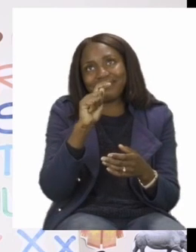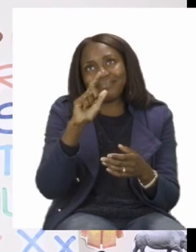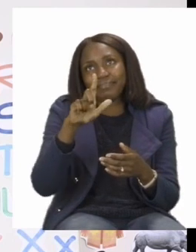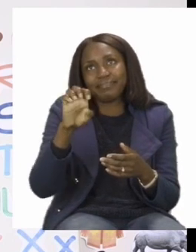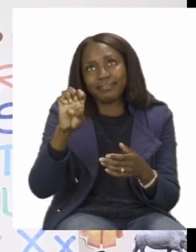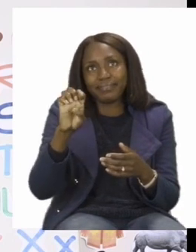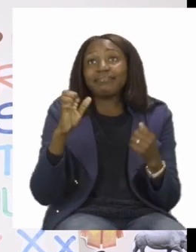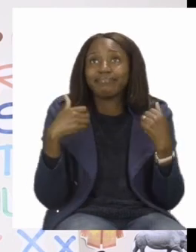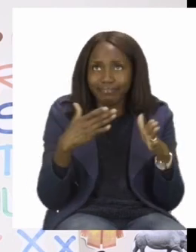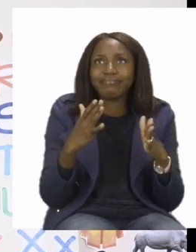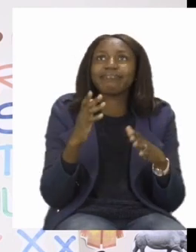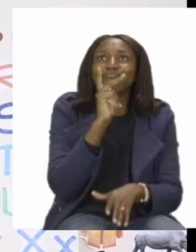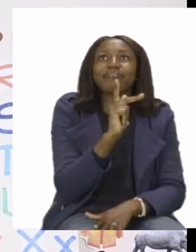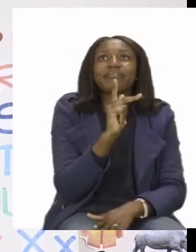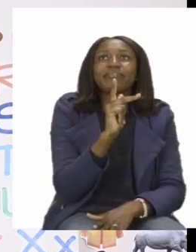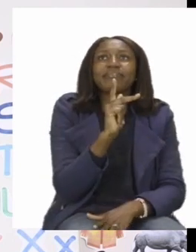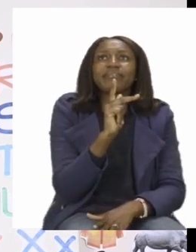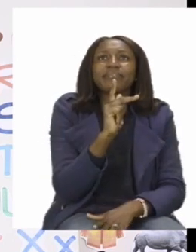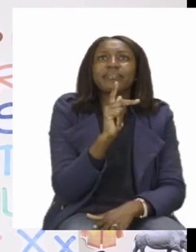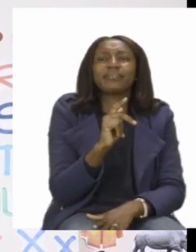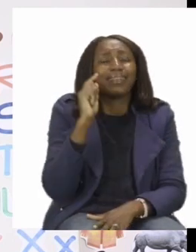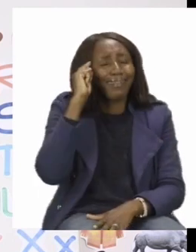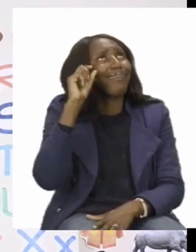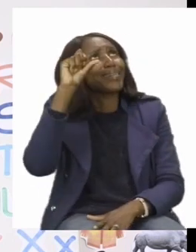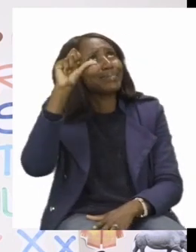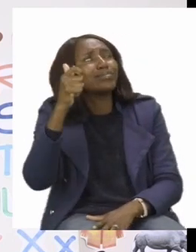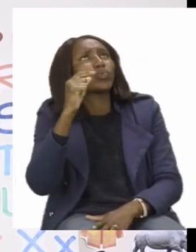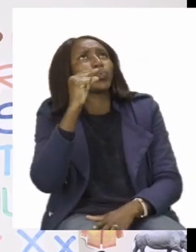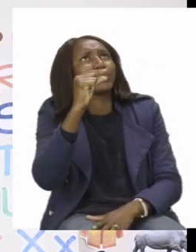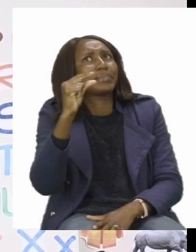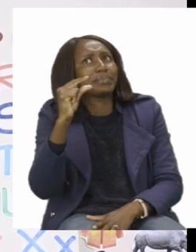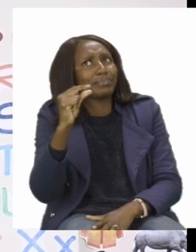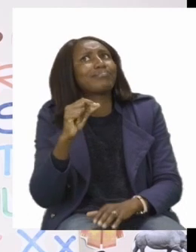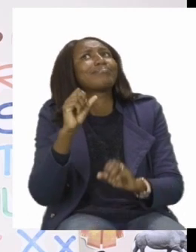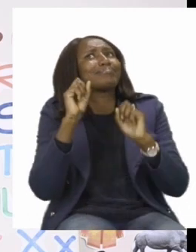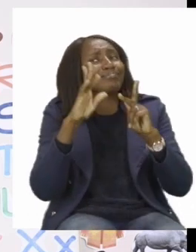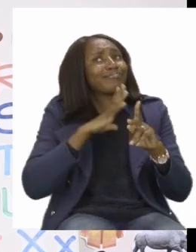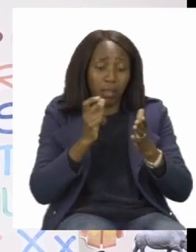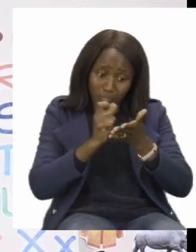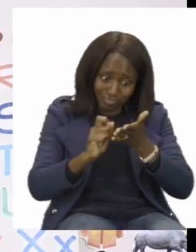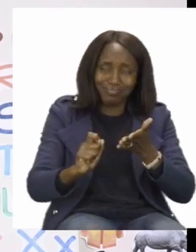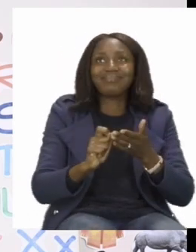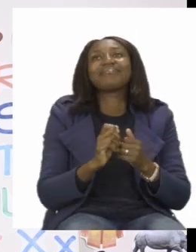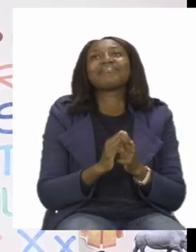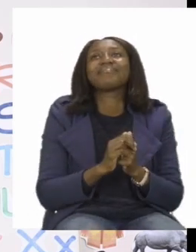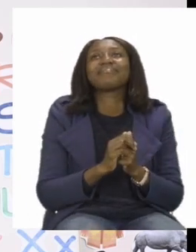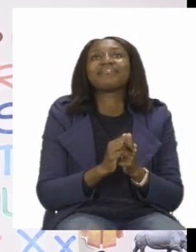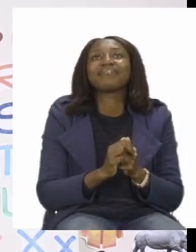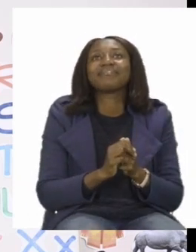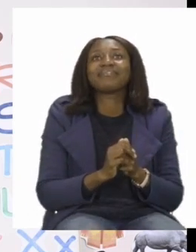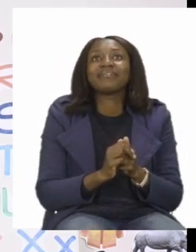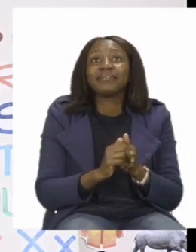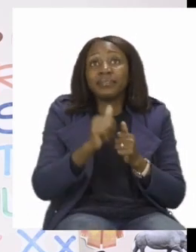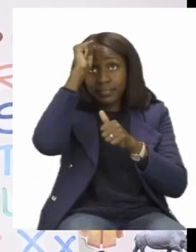start with k. If you can think of any other words, I would like you to please write them down. Don't forget,